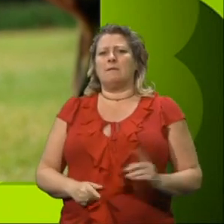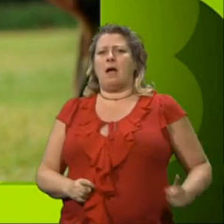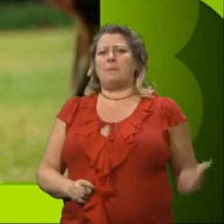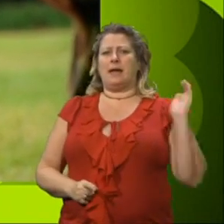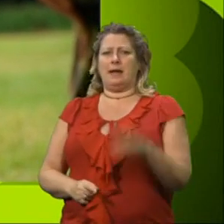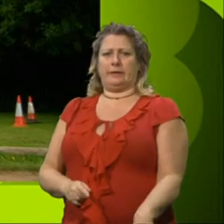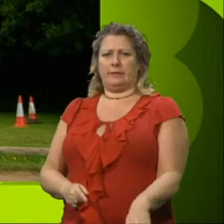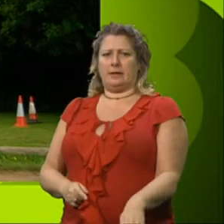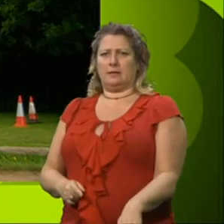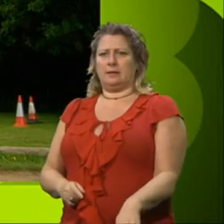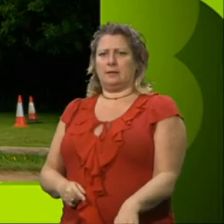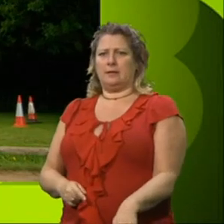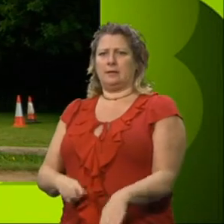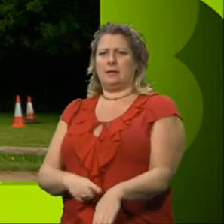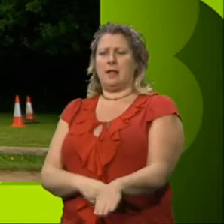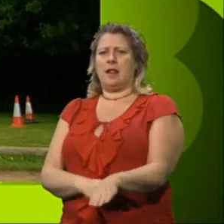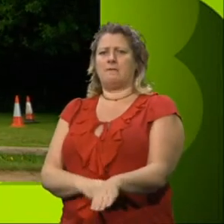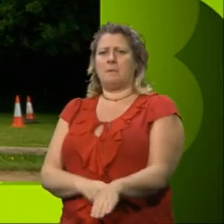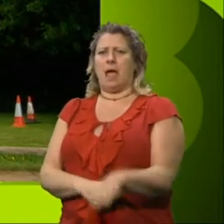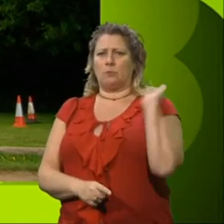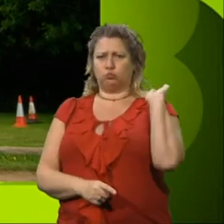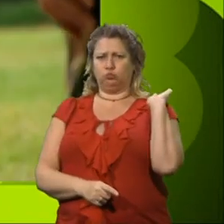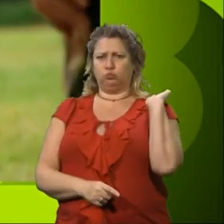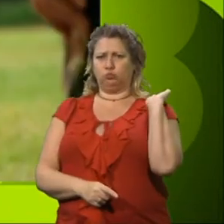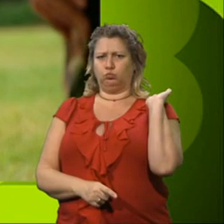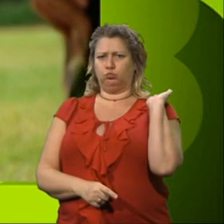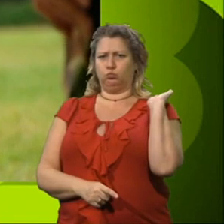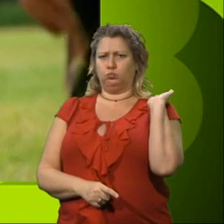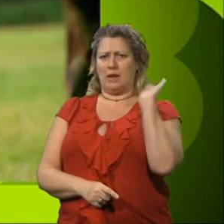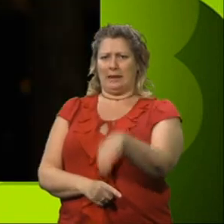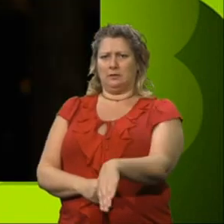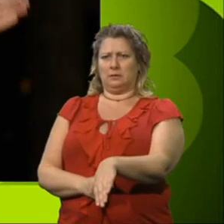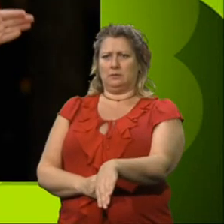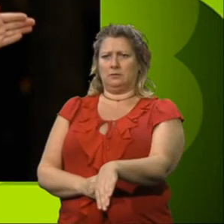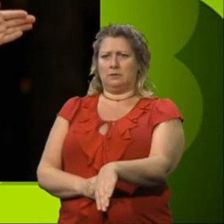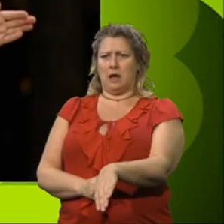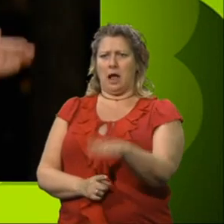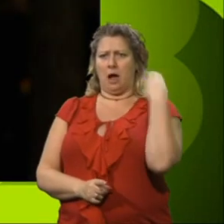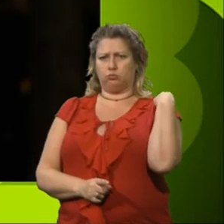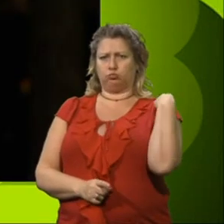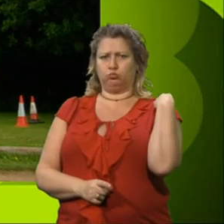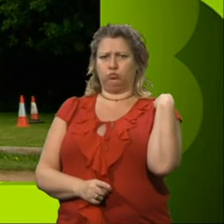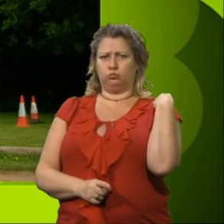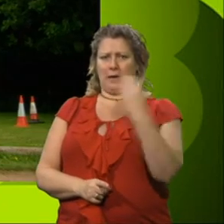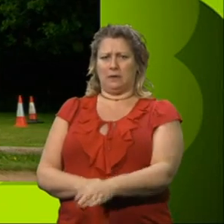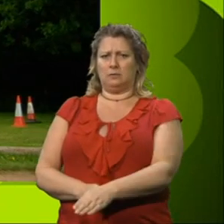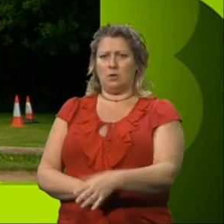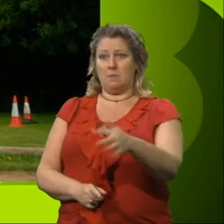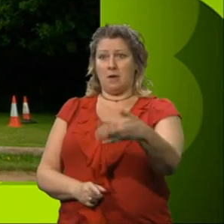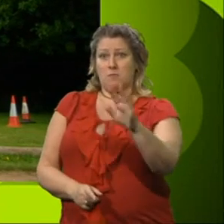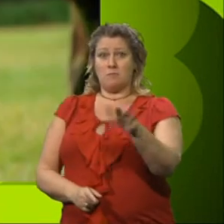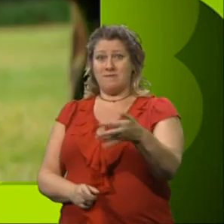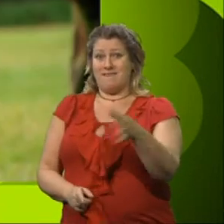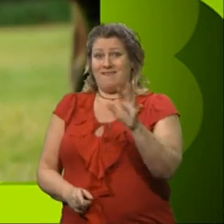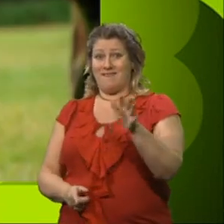Left arm in. Left arm out. And in. Out. Shake it all